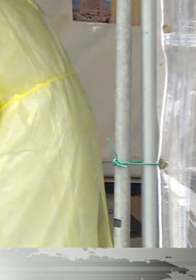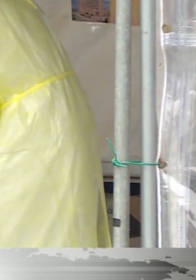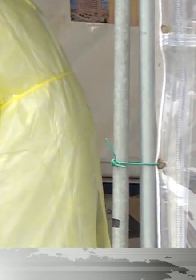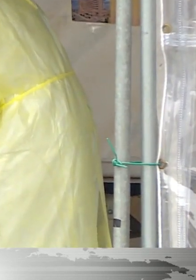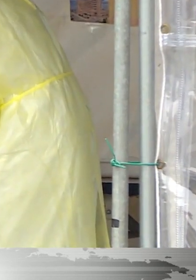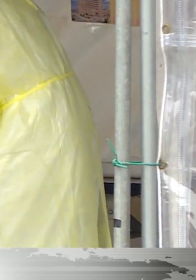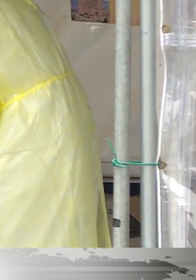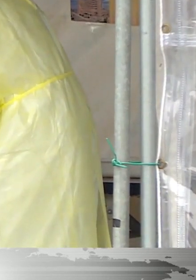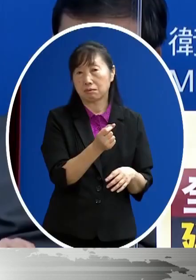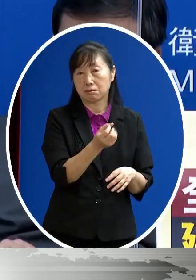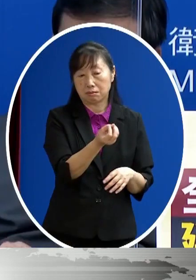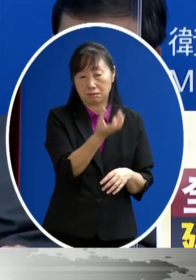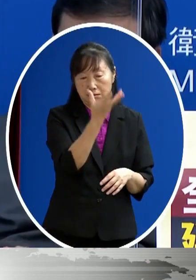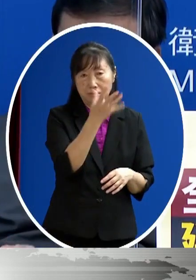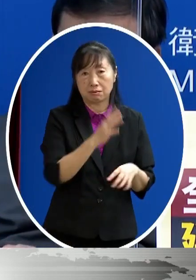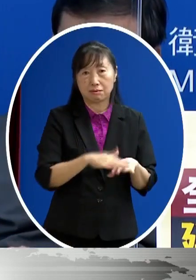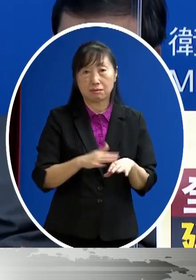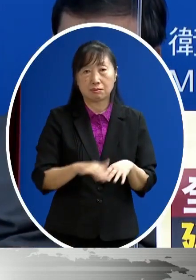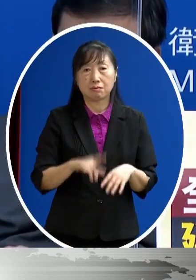from COVID-19.